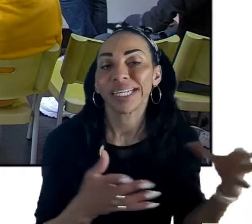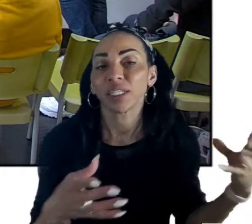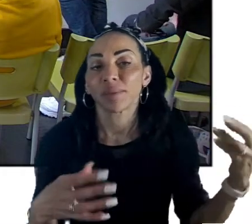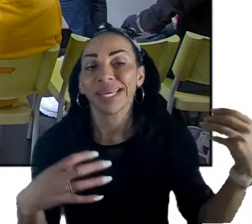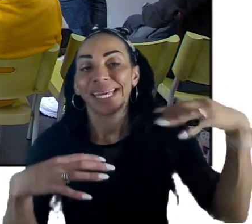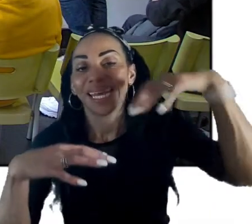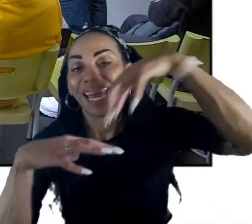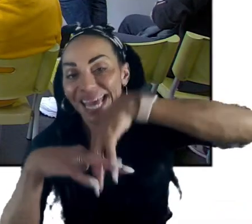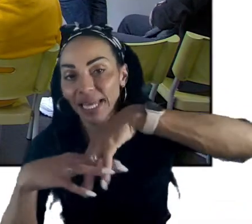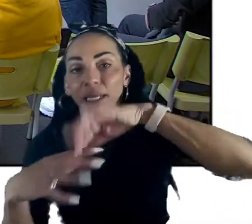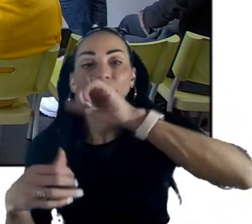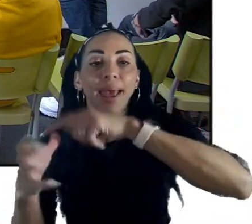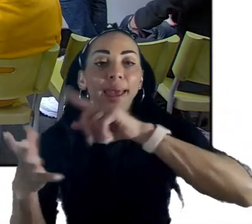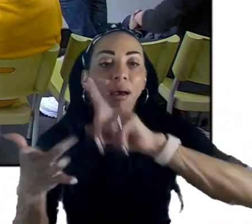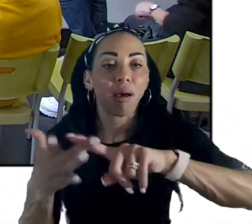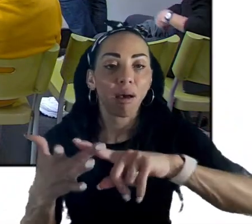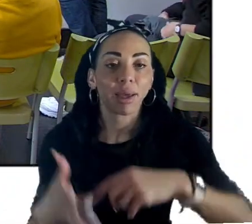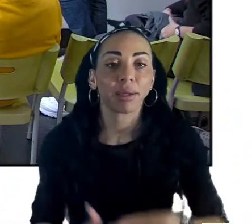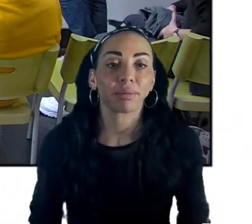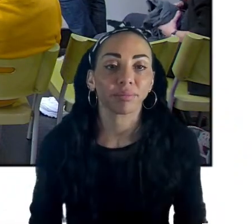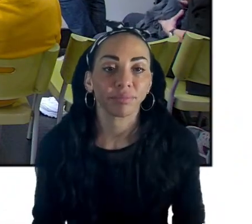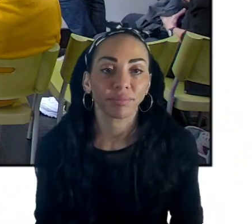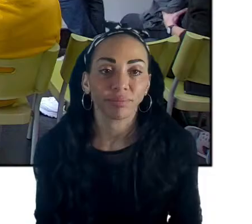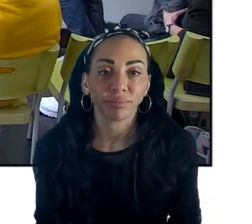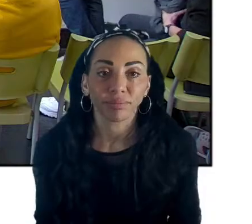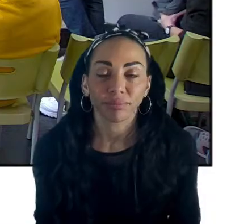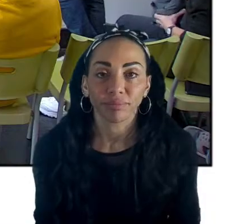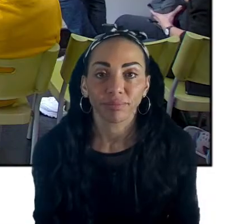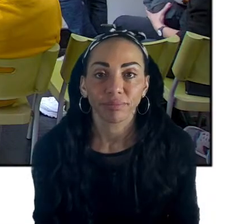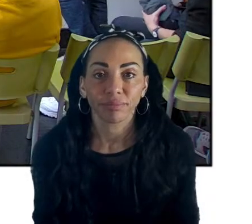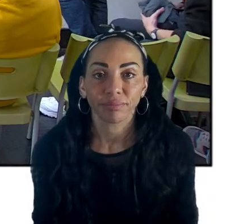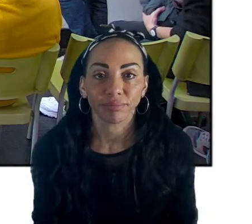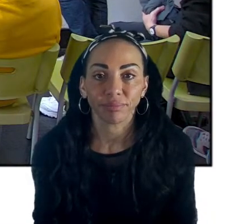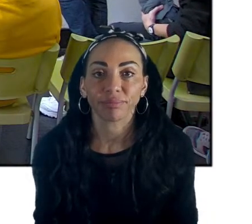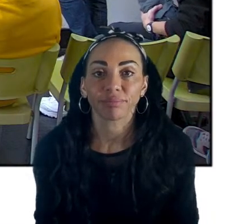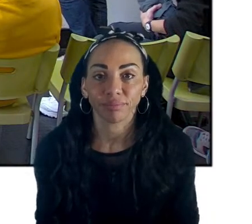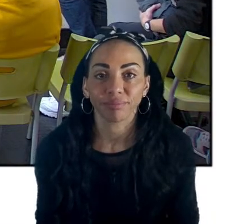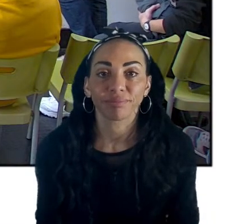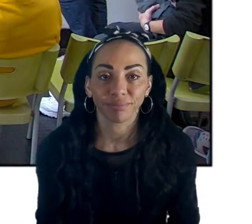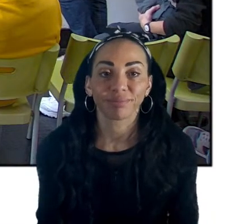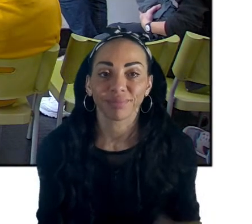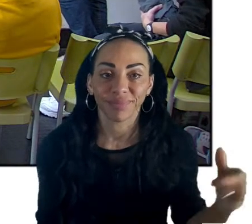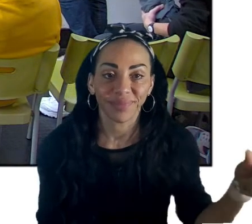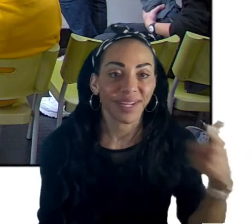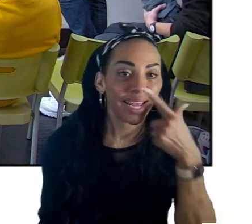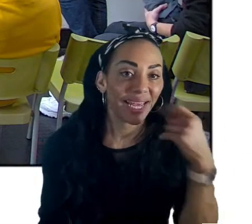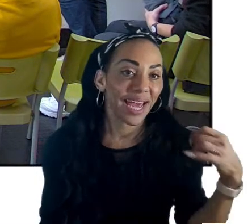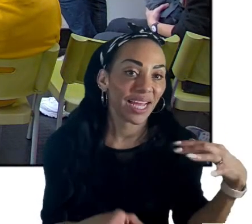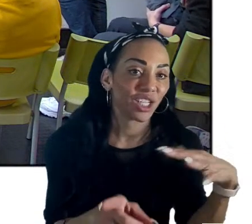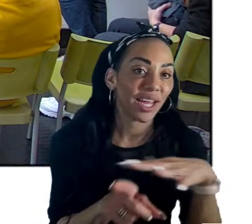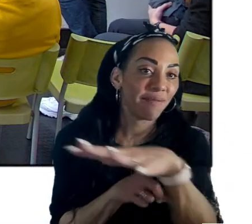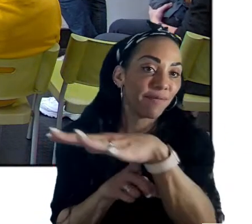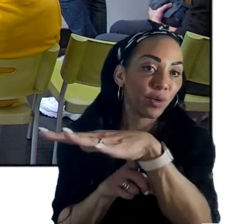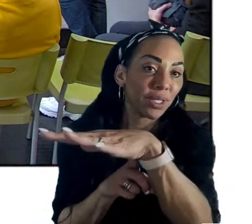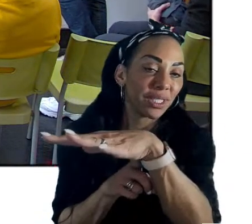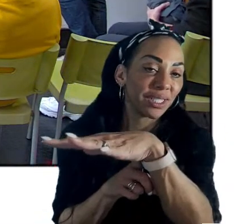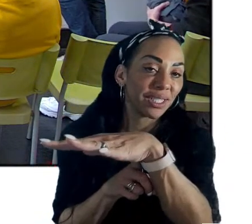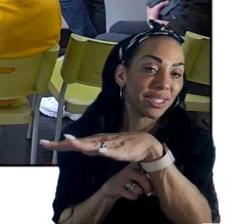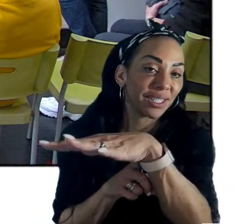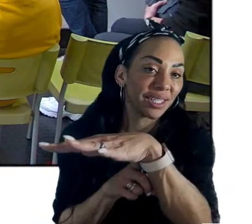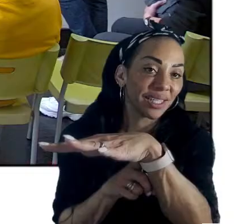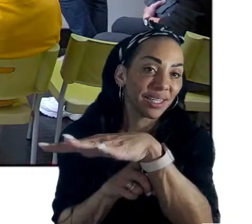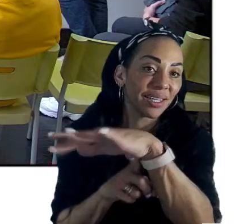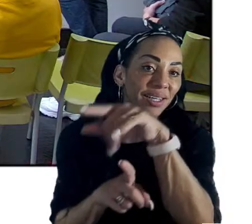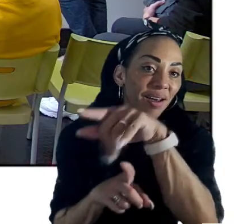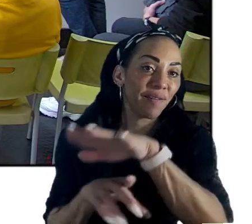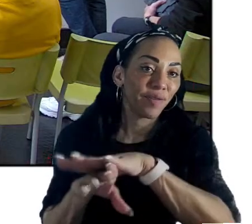minoritized people, can actually shape a future instead of presenting everything in a more,